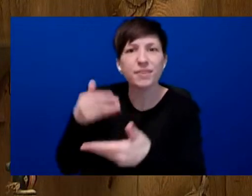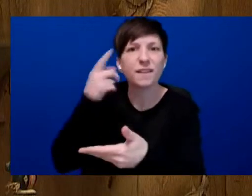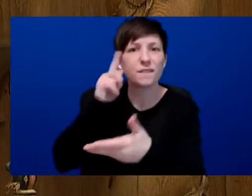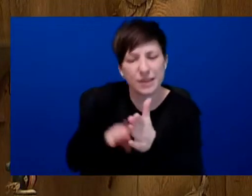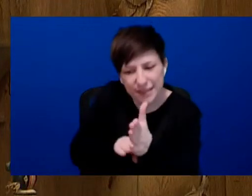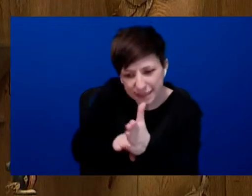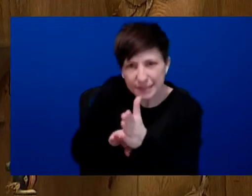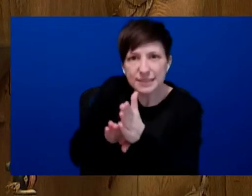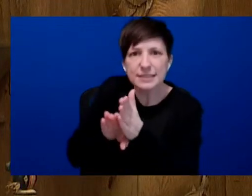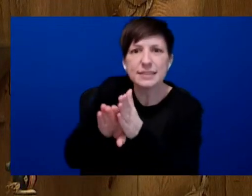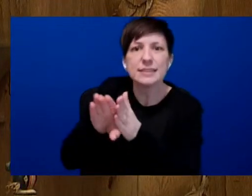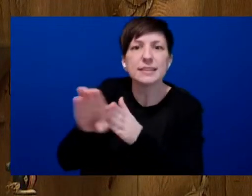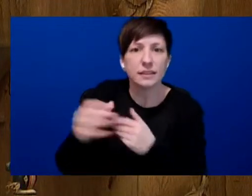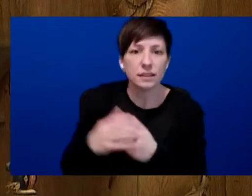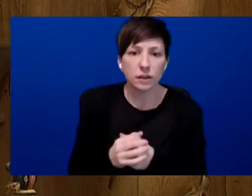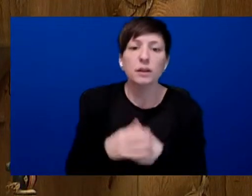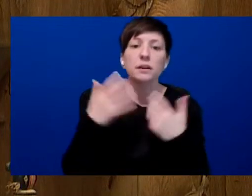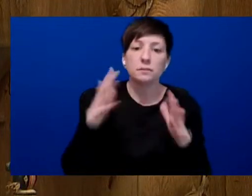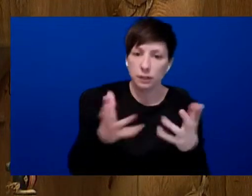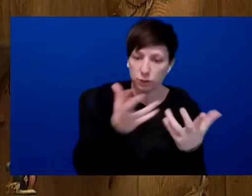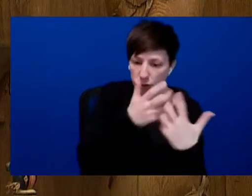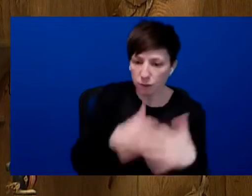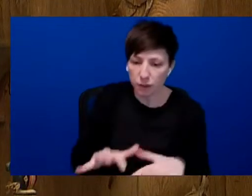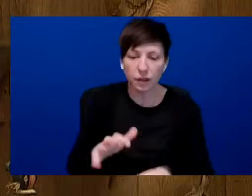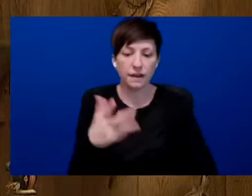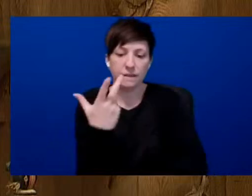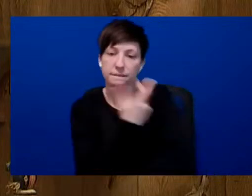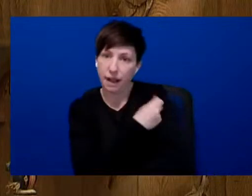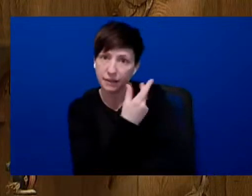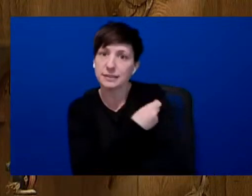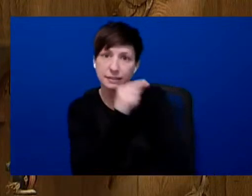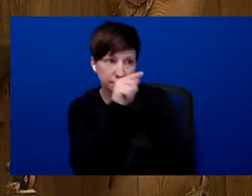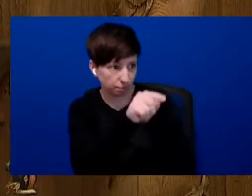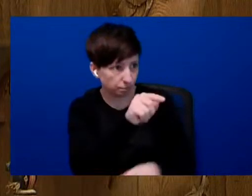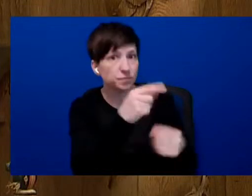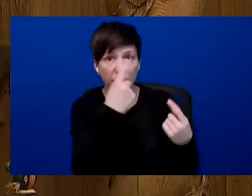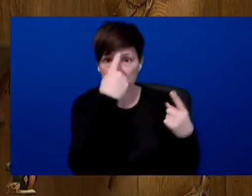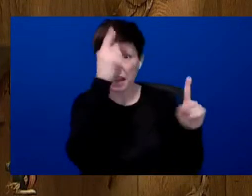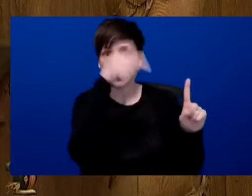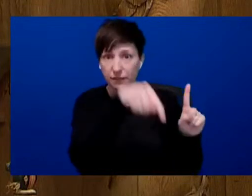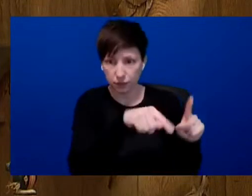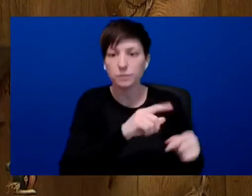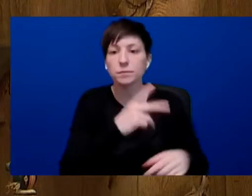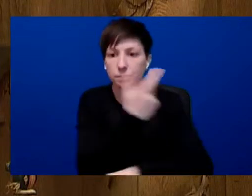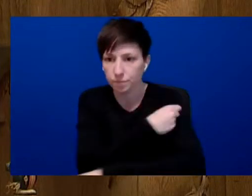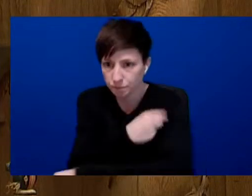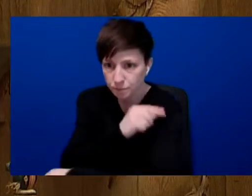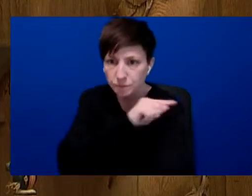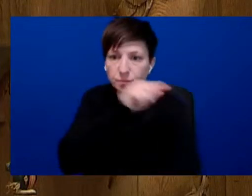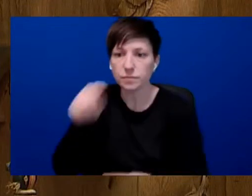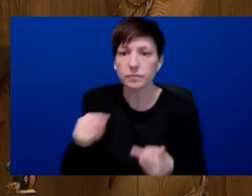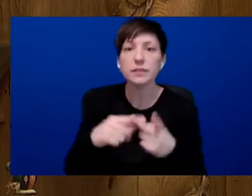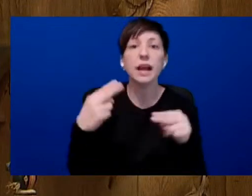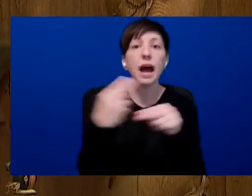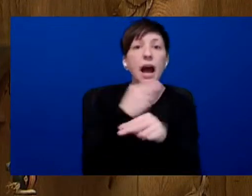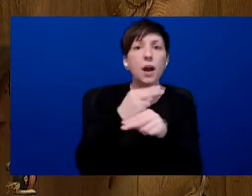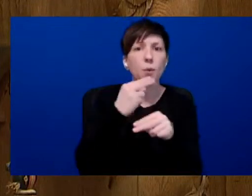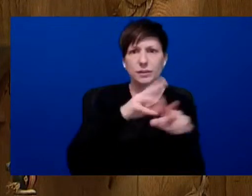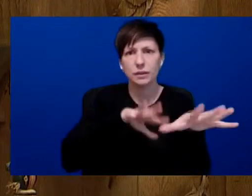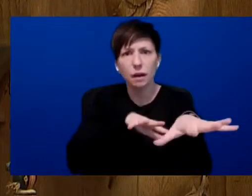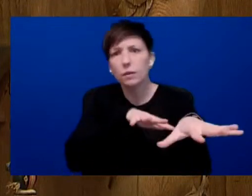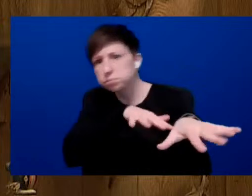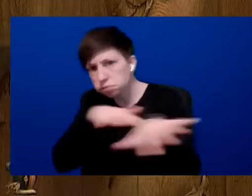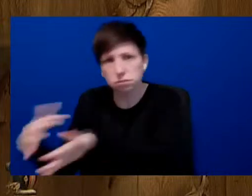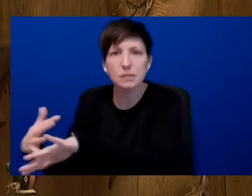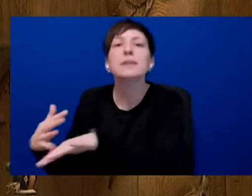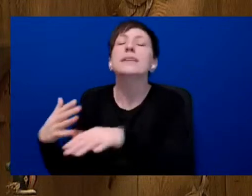effective vaccines into grateful arms. You rebuilt highways after flooding in record time. You kept kids learning in